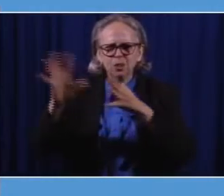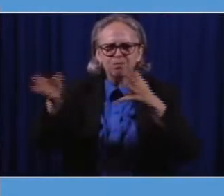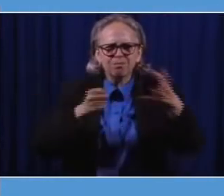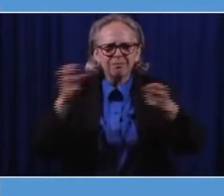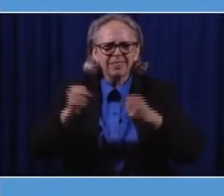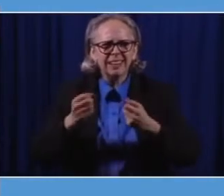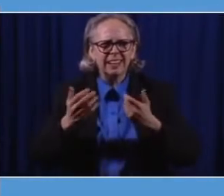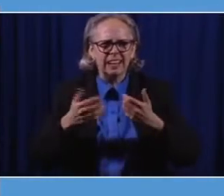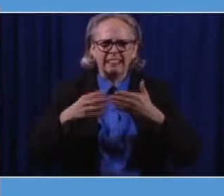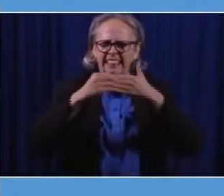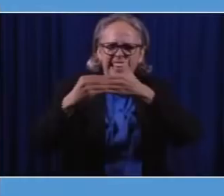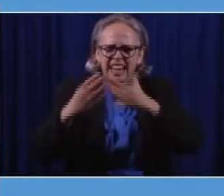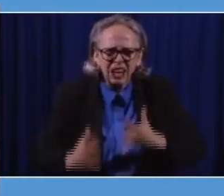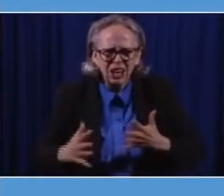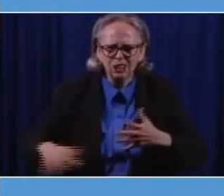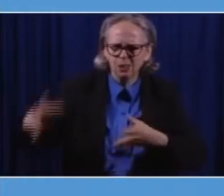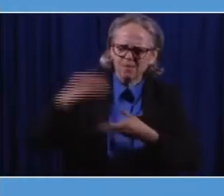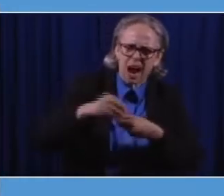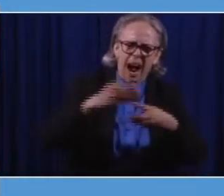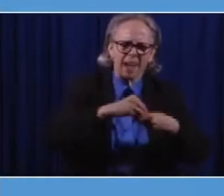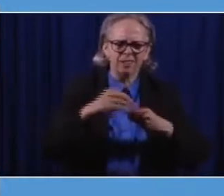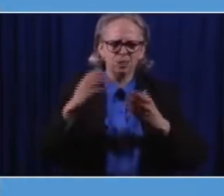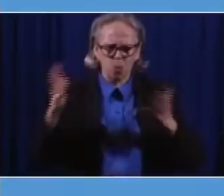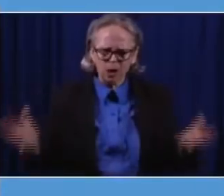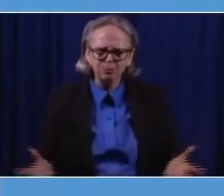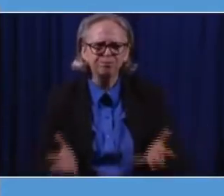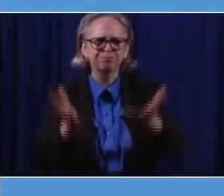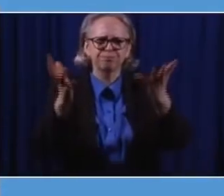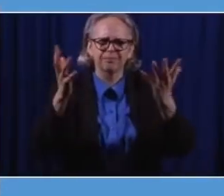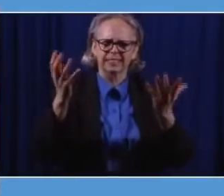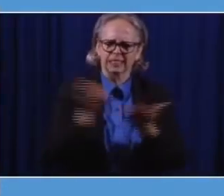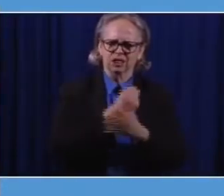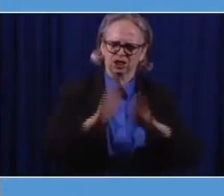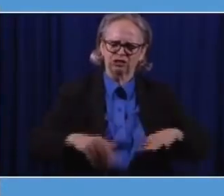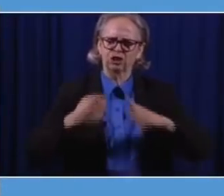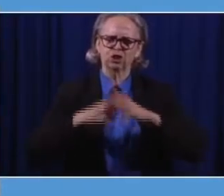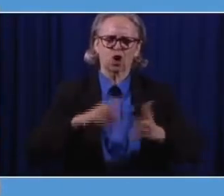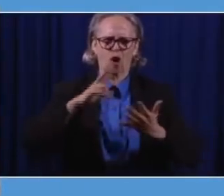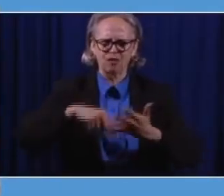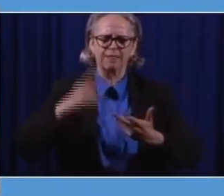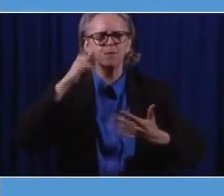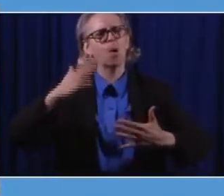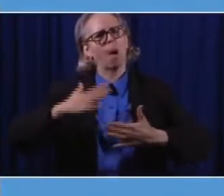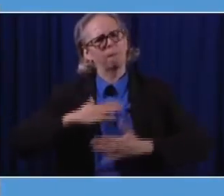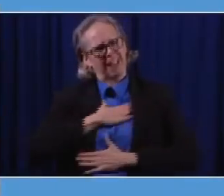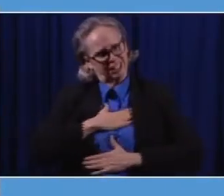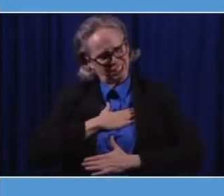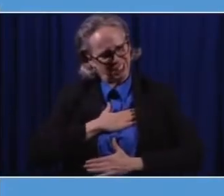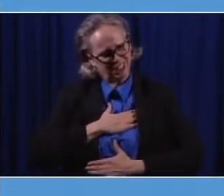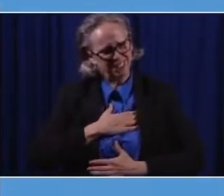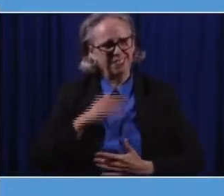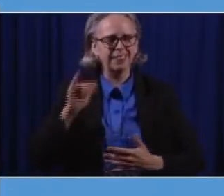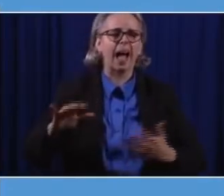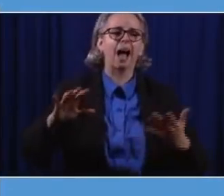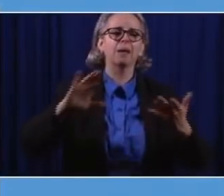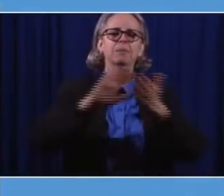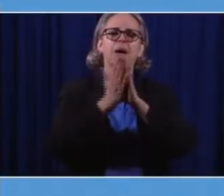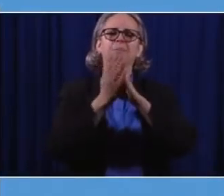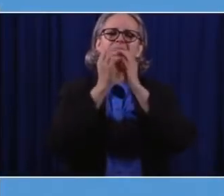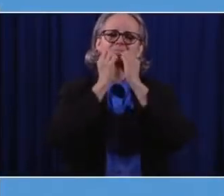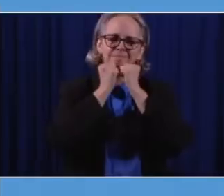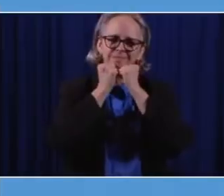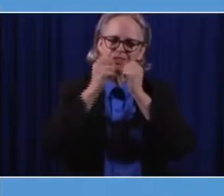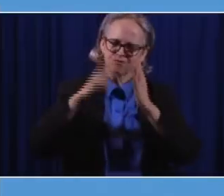learning. When we encourage kids to read for pleasure, they become lifelong learners, and that's ultimately what we want for our community. Why do you like to read before